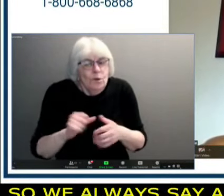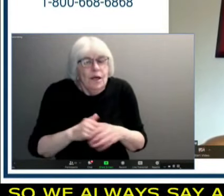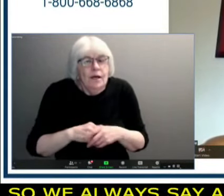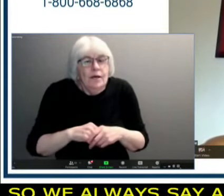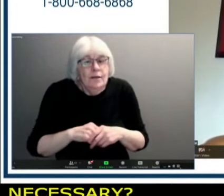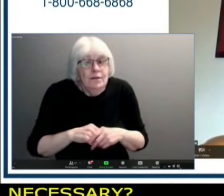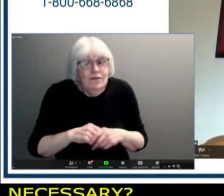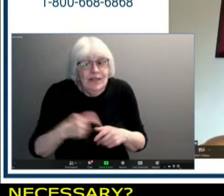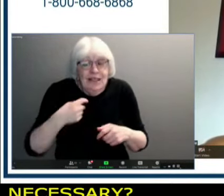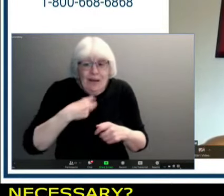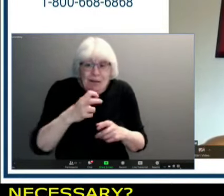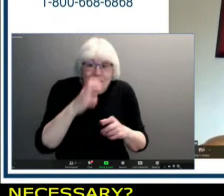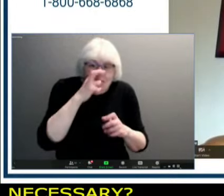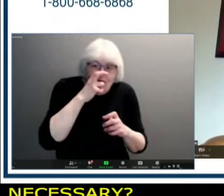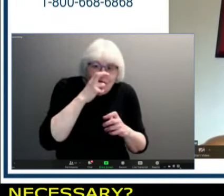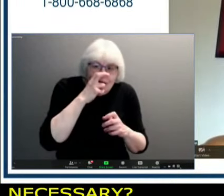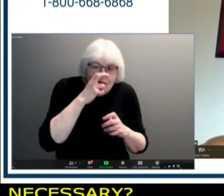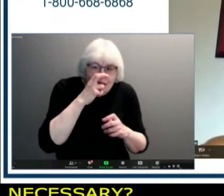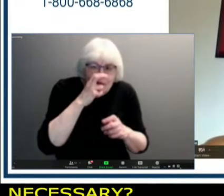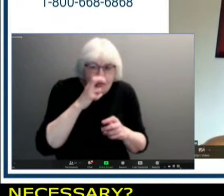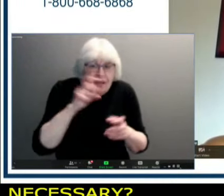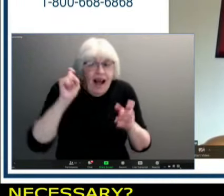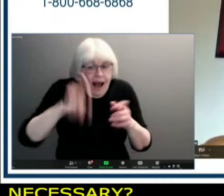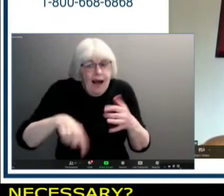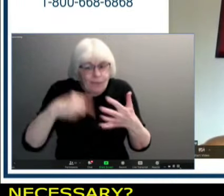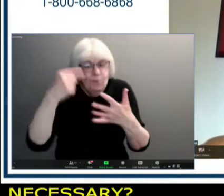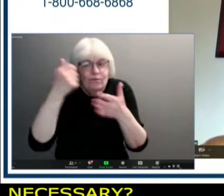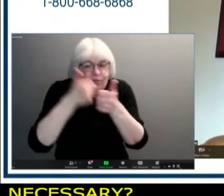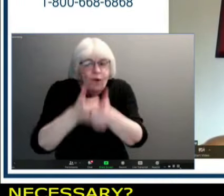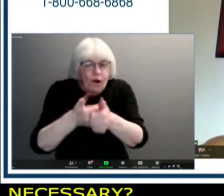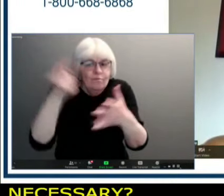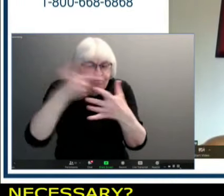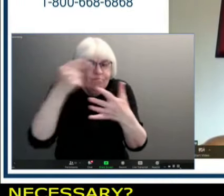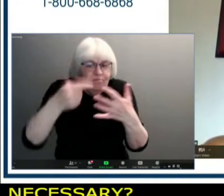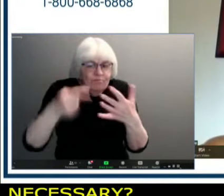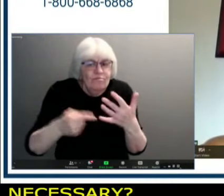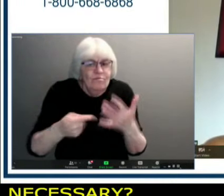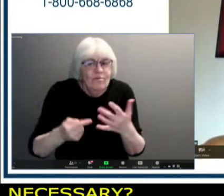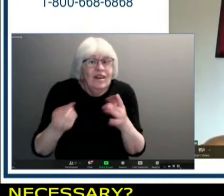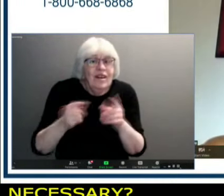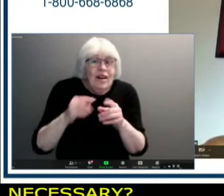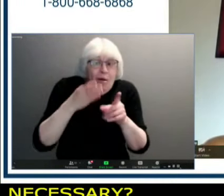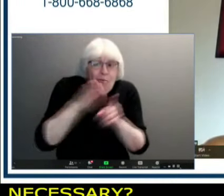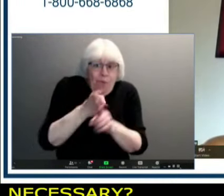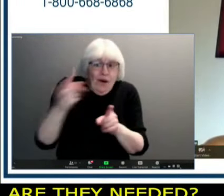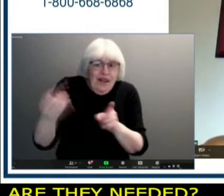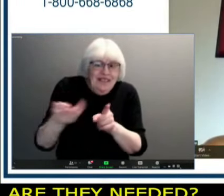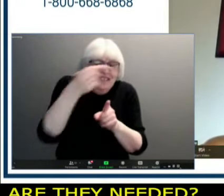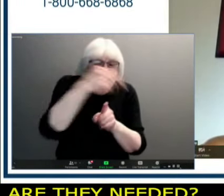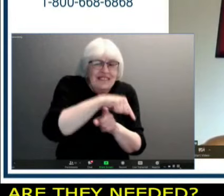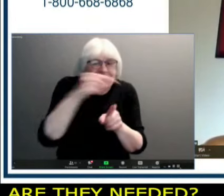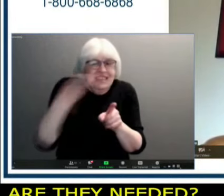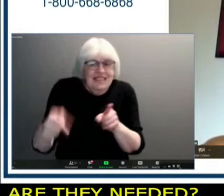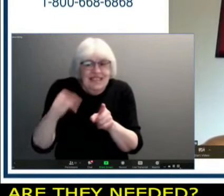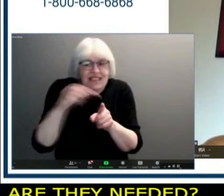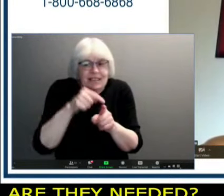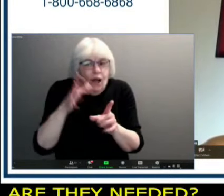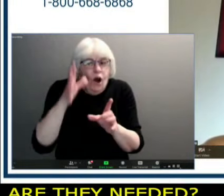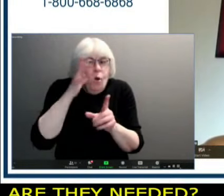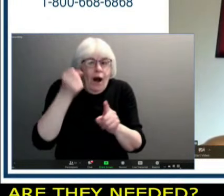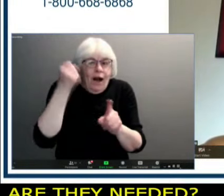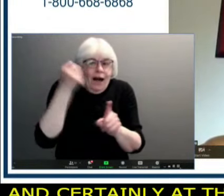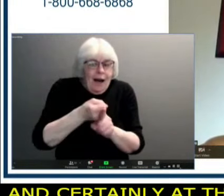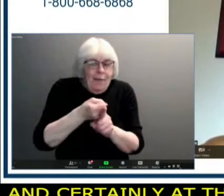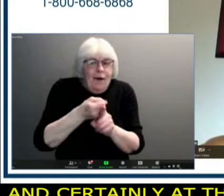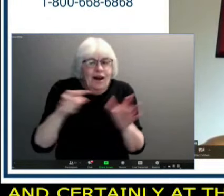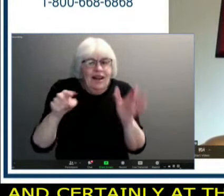this point in time, border restrictions have a lot of negative impacts and are not going to have any real substantive benefit to our